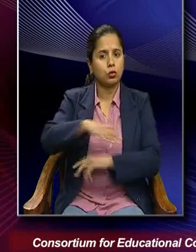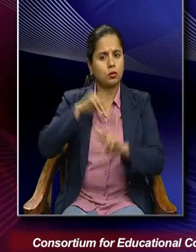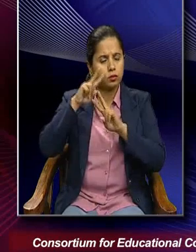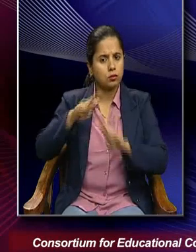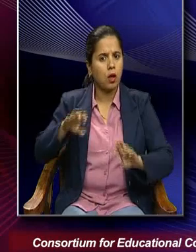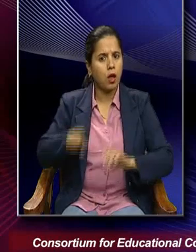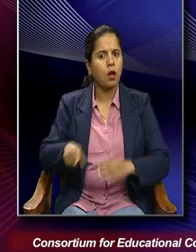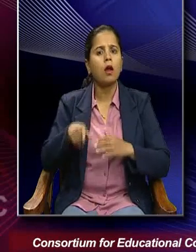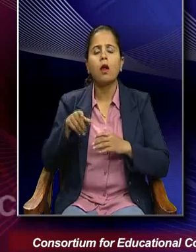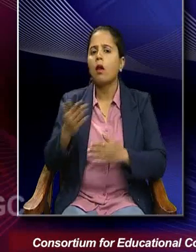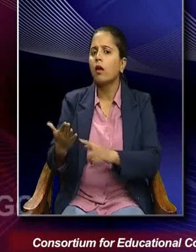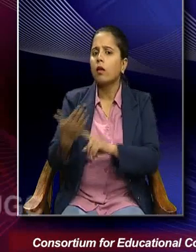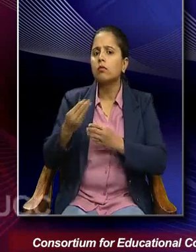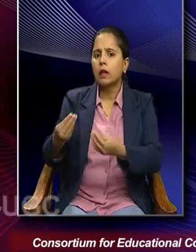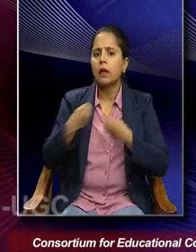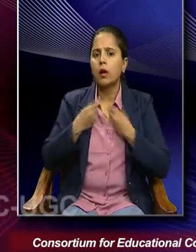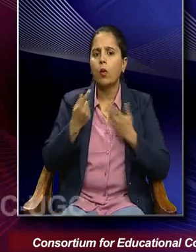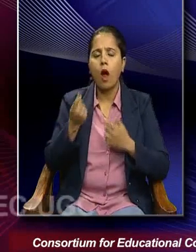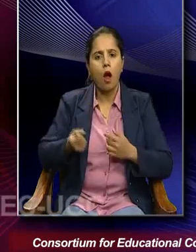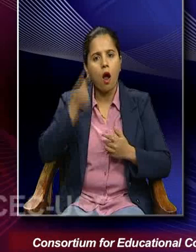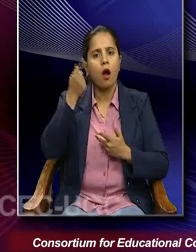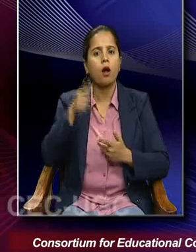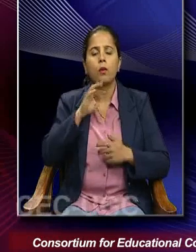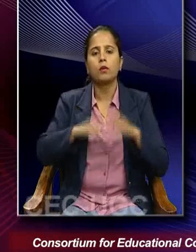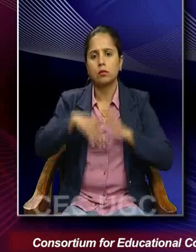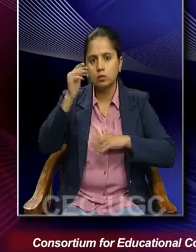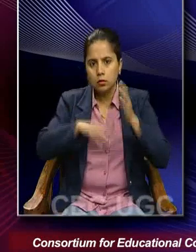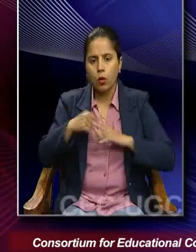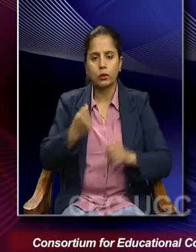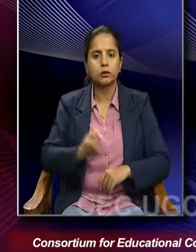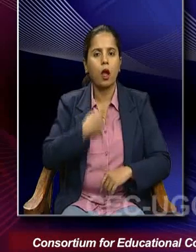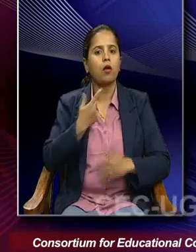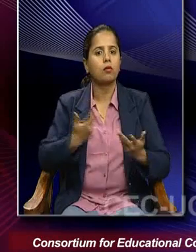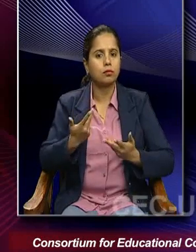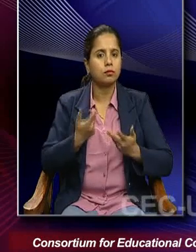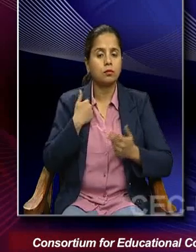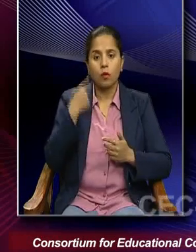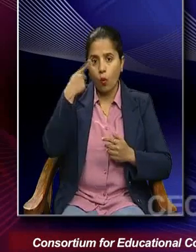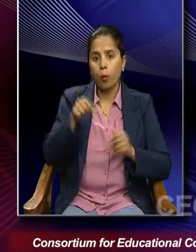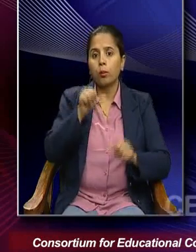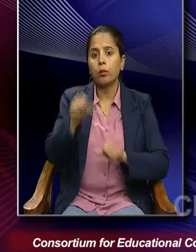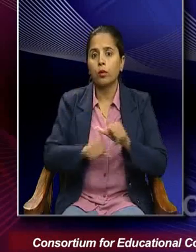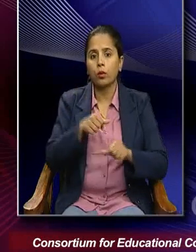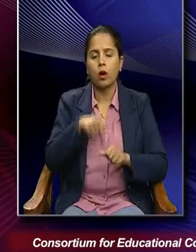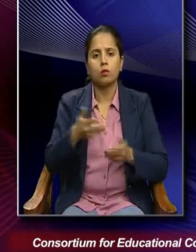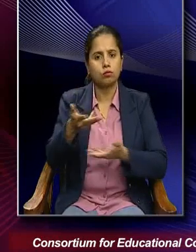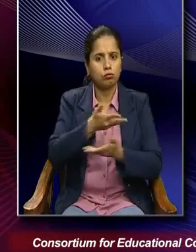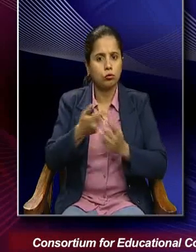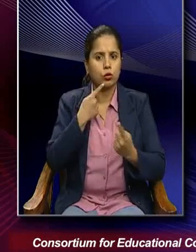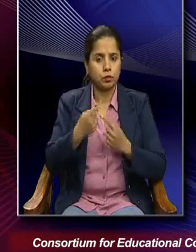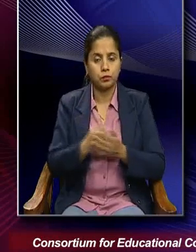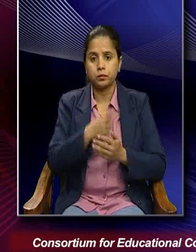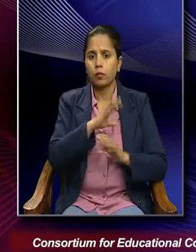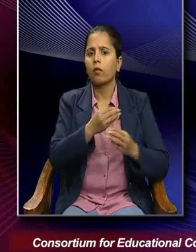gave us the understanding of the construction of self in the process of interaction. He